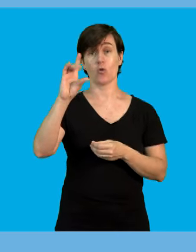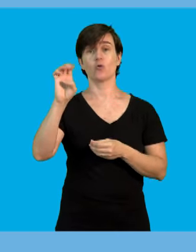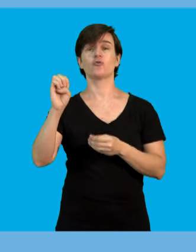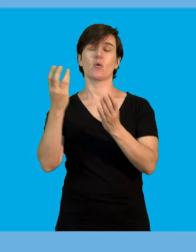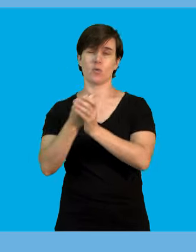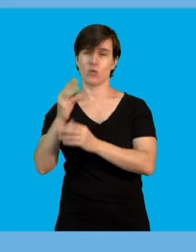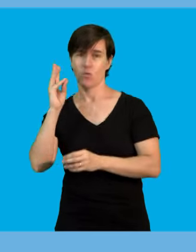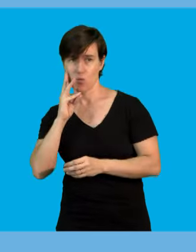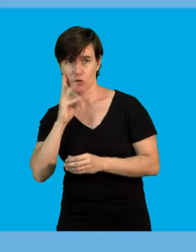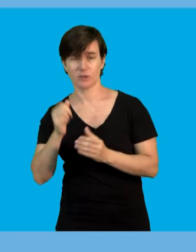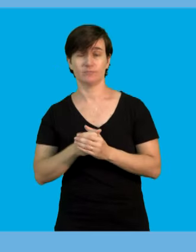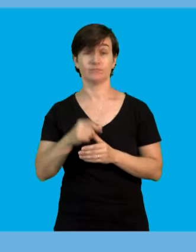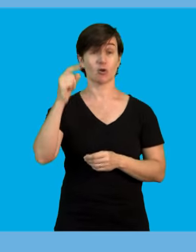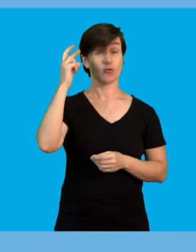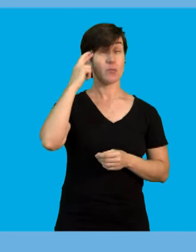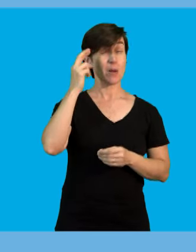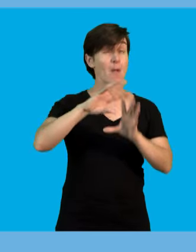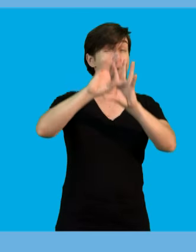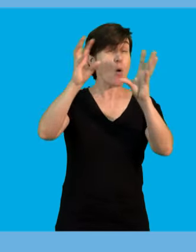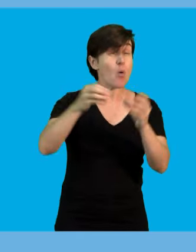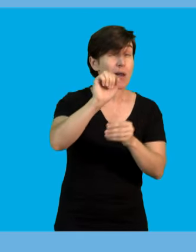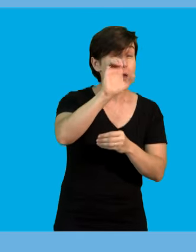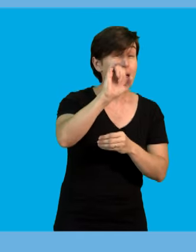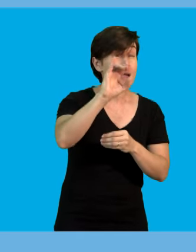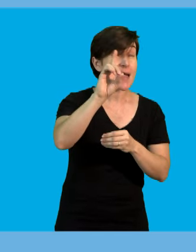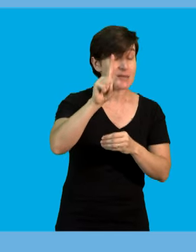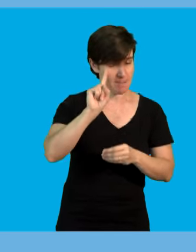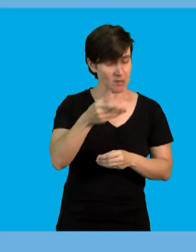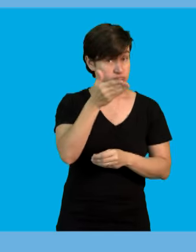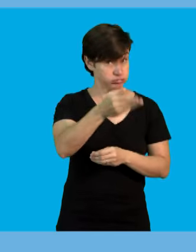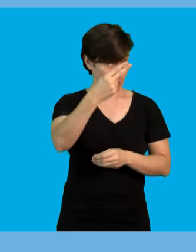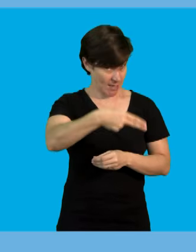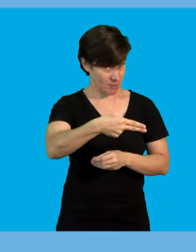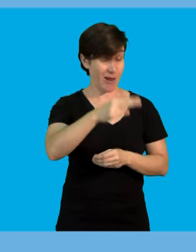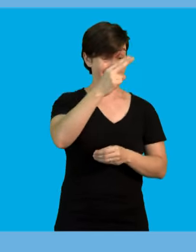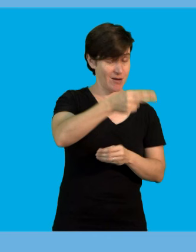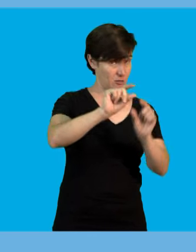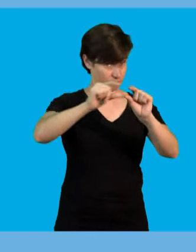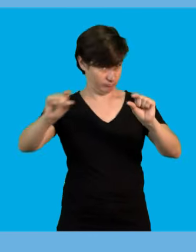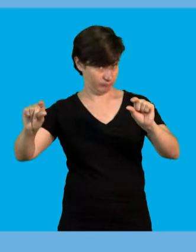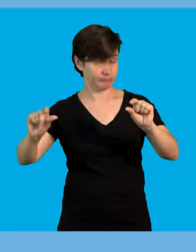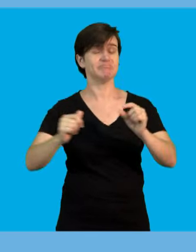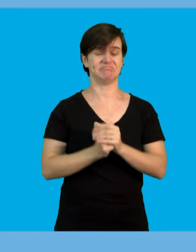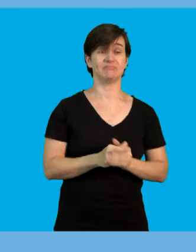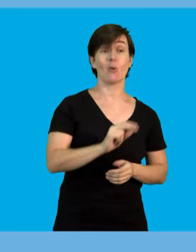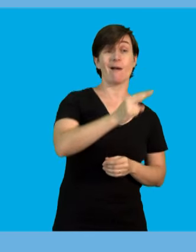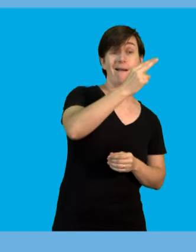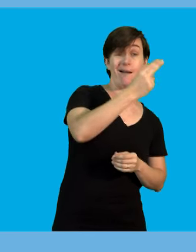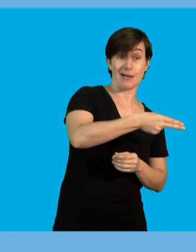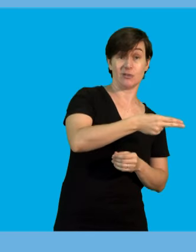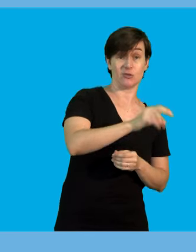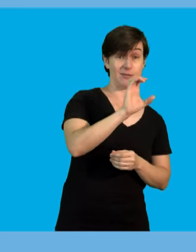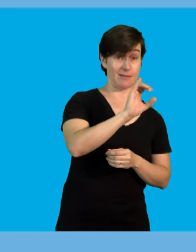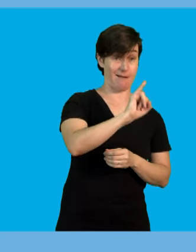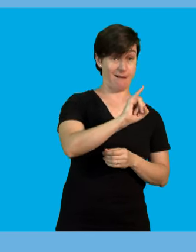is the chemical formula of the acid. Remember, all the acids, they have the H in front of their molecular formula. So hence the H there.